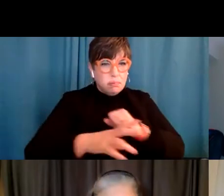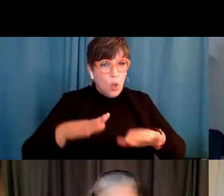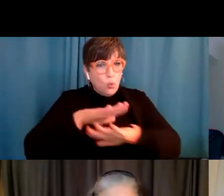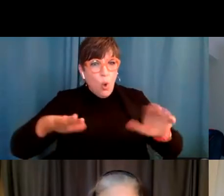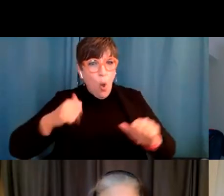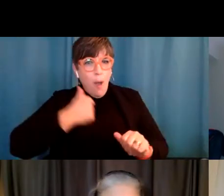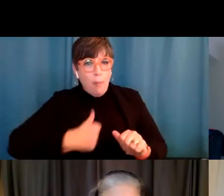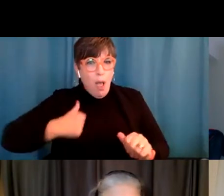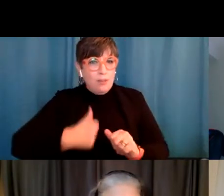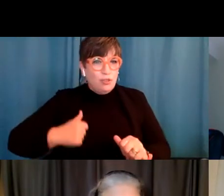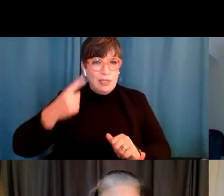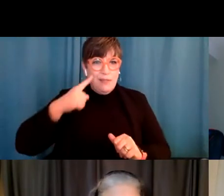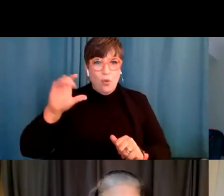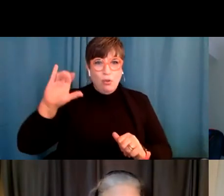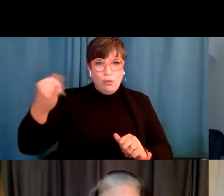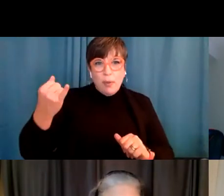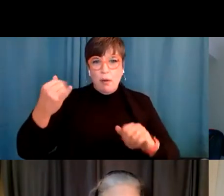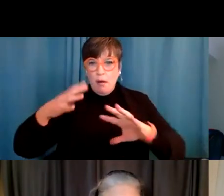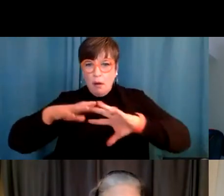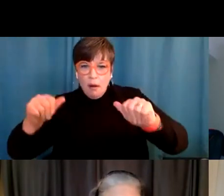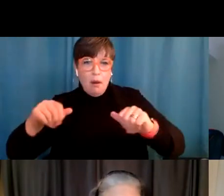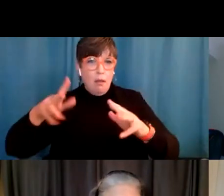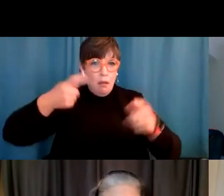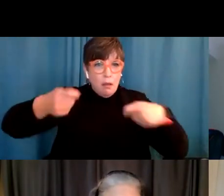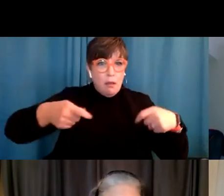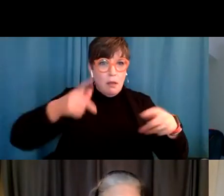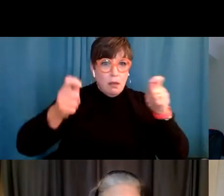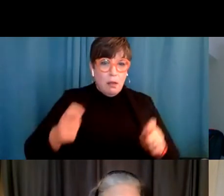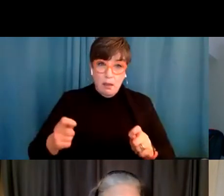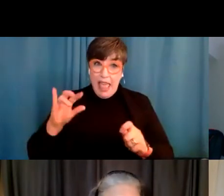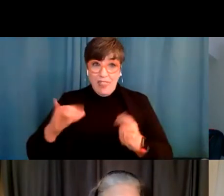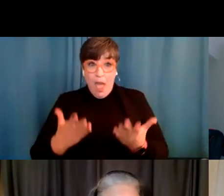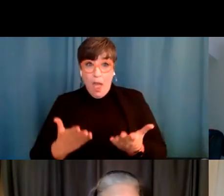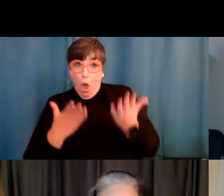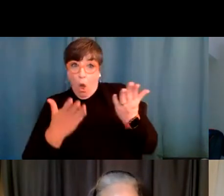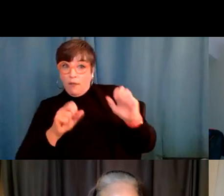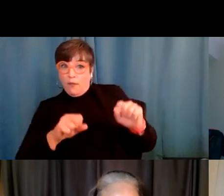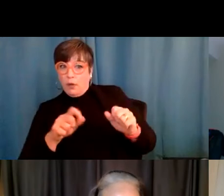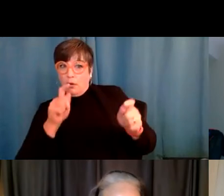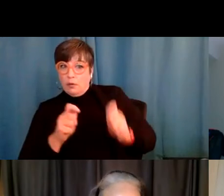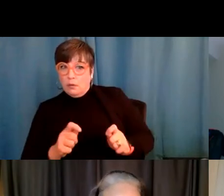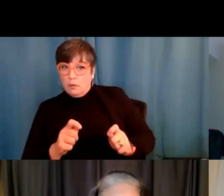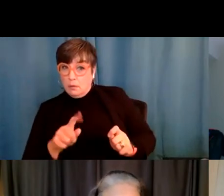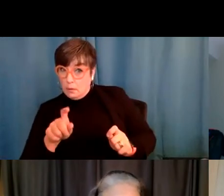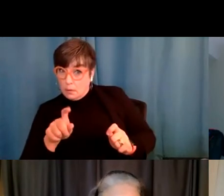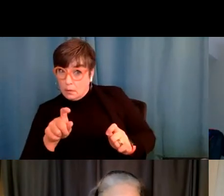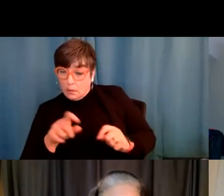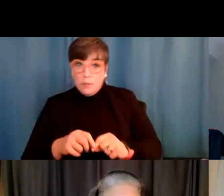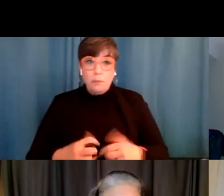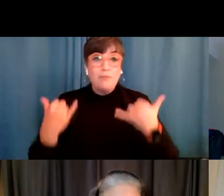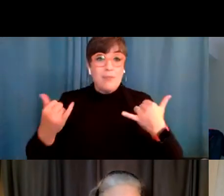reform, offers a critical opportunity for change. Our gravely fractured nation is at a crossroads once